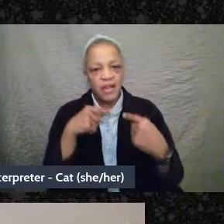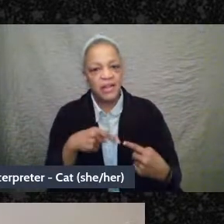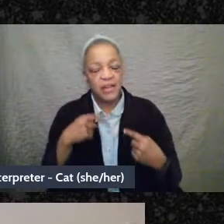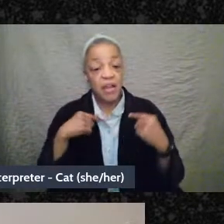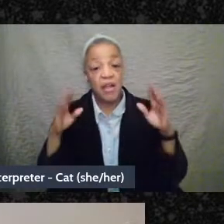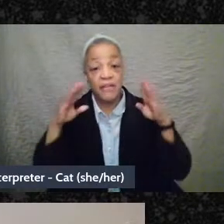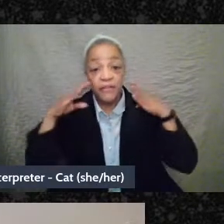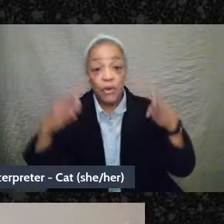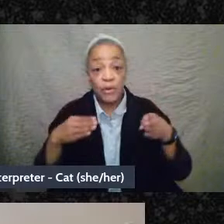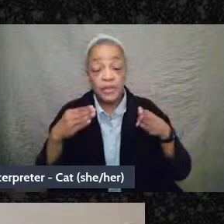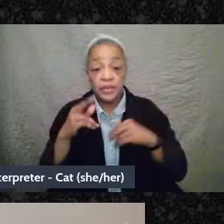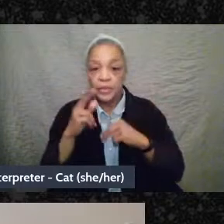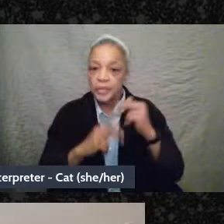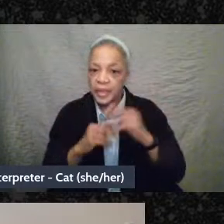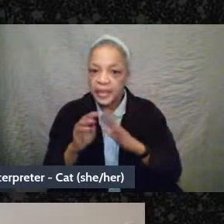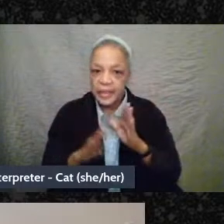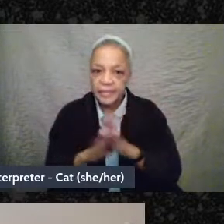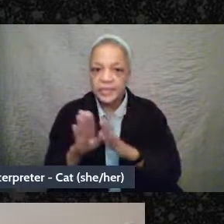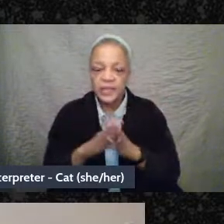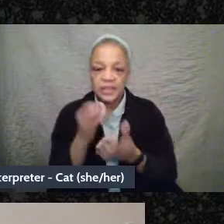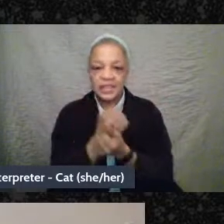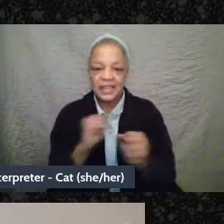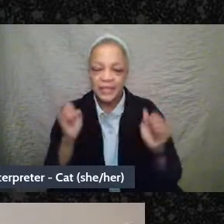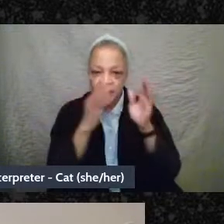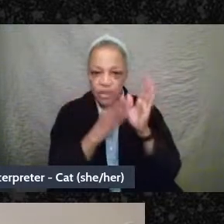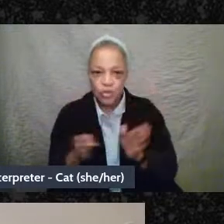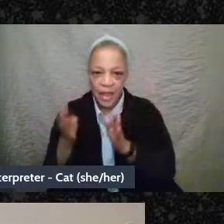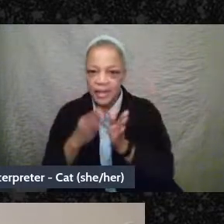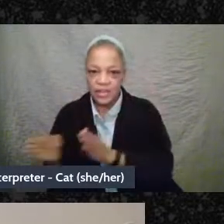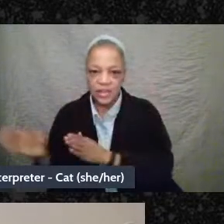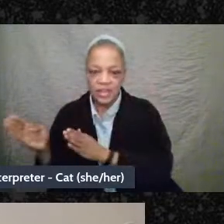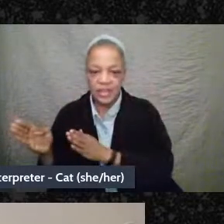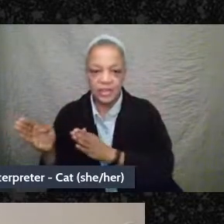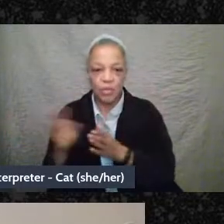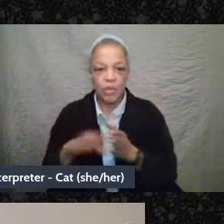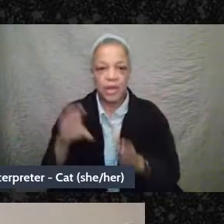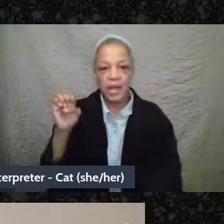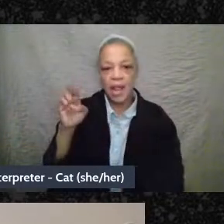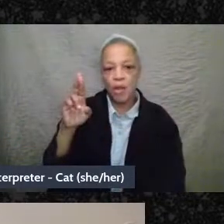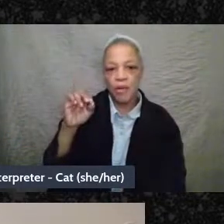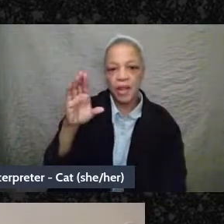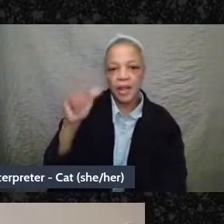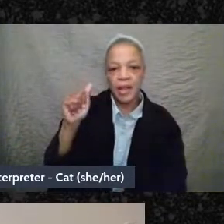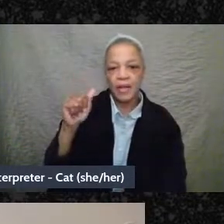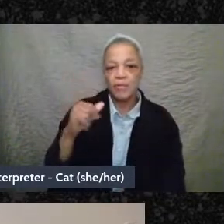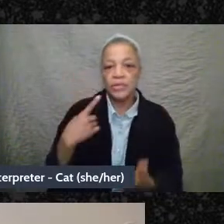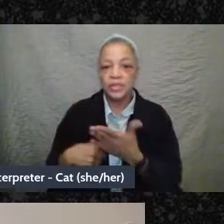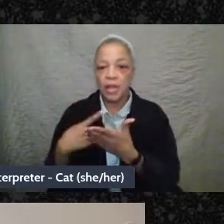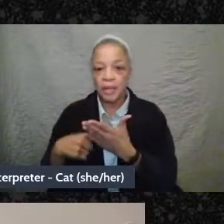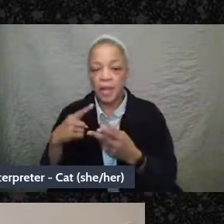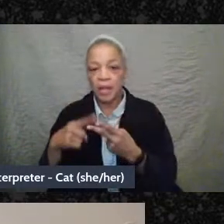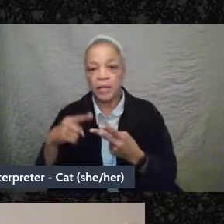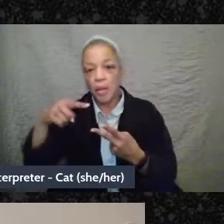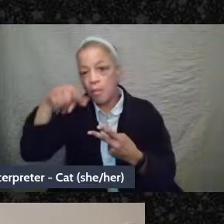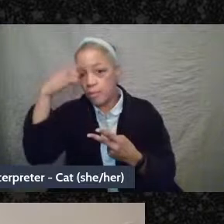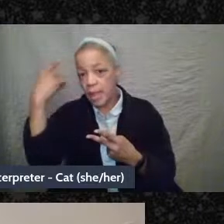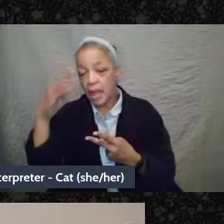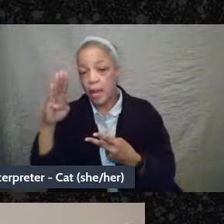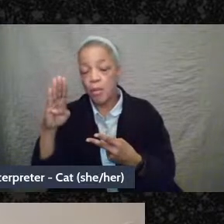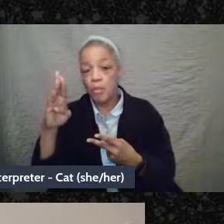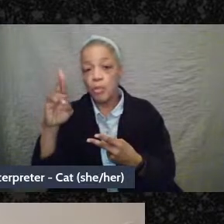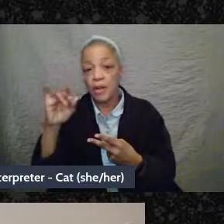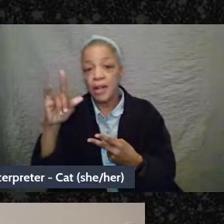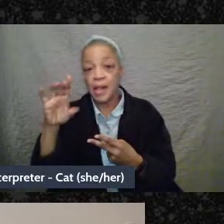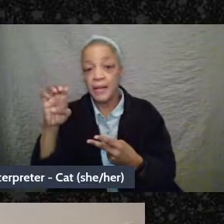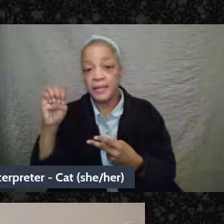on building those safety strategies, the ones that Erica was talking about, the ones that the Black Brilliance report are talking about. How are we deepening and building